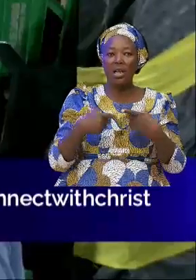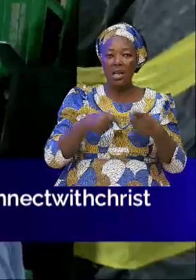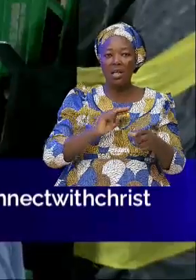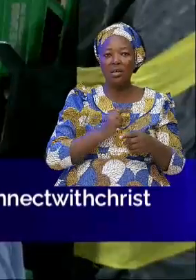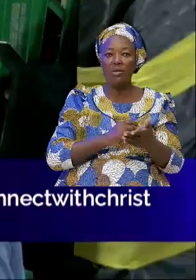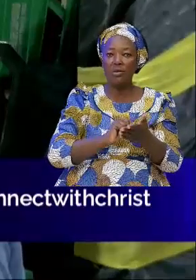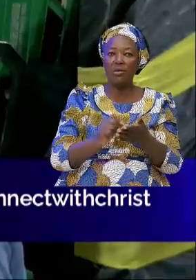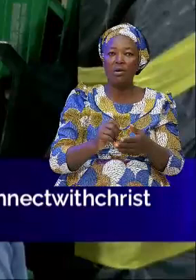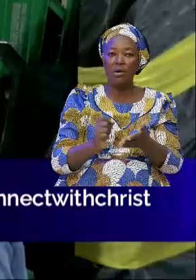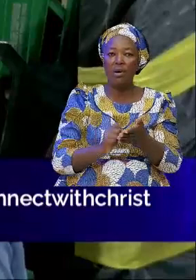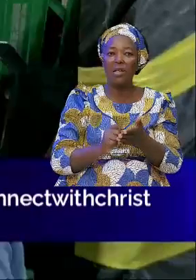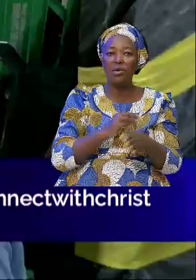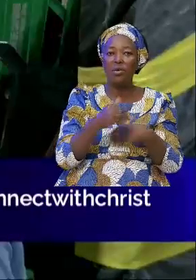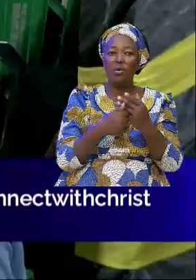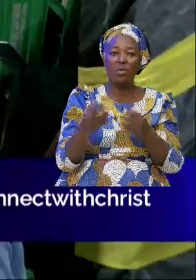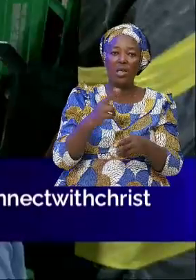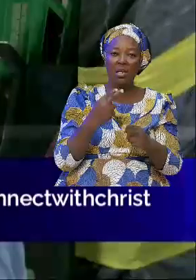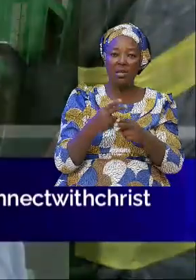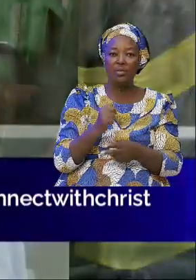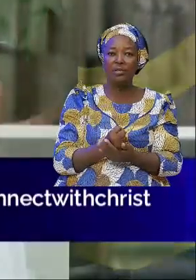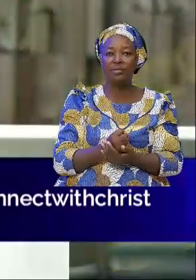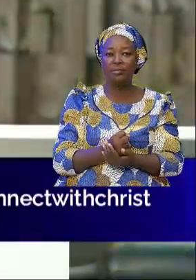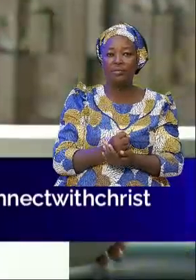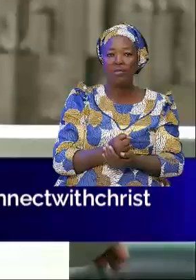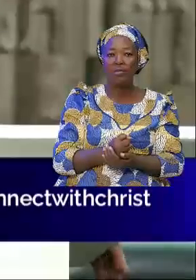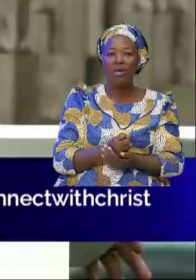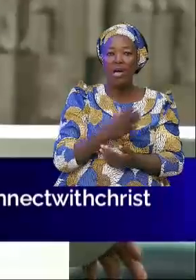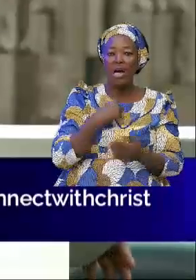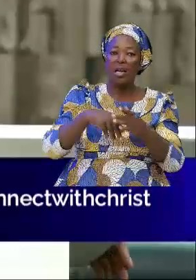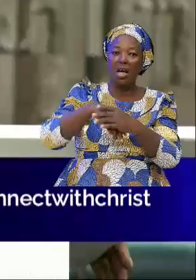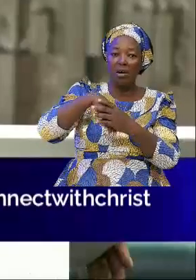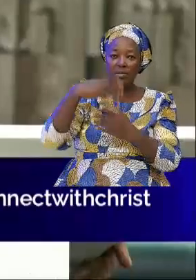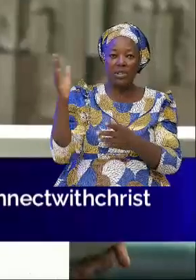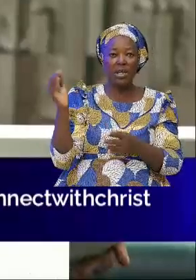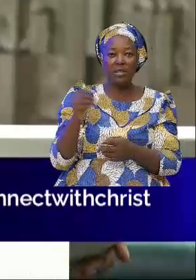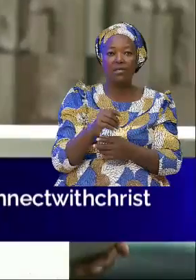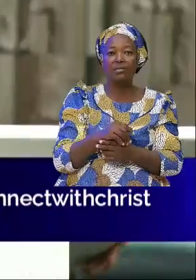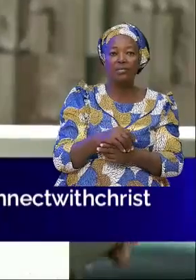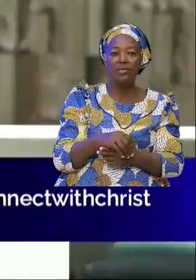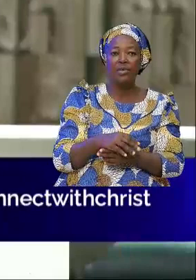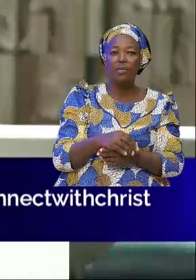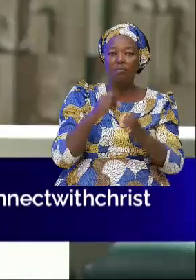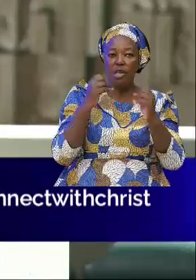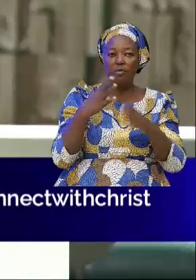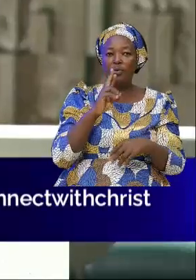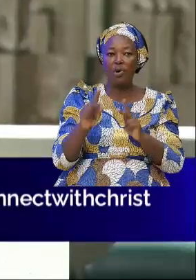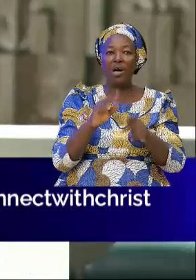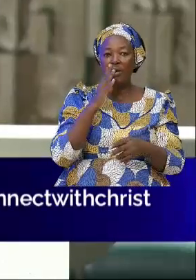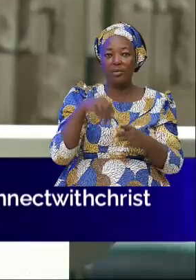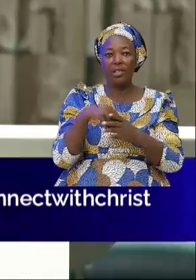let's get to them and let's get all their details.